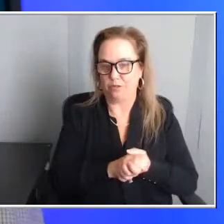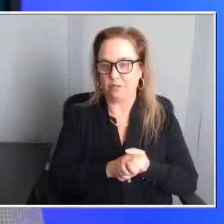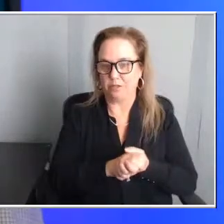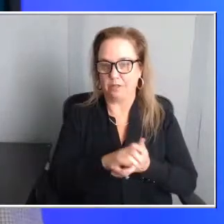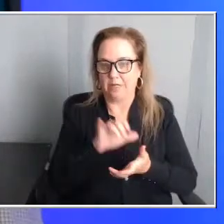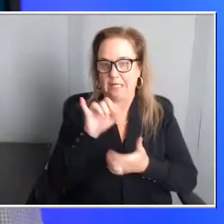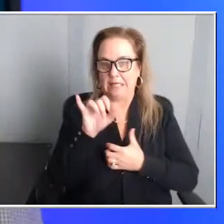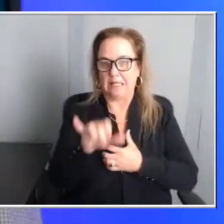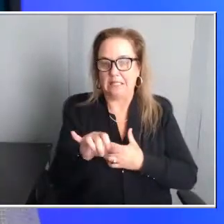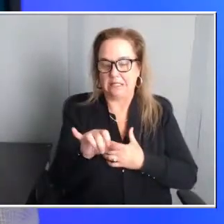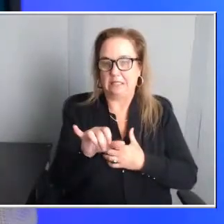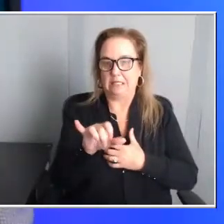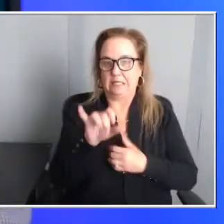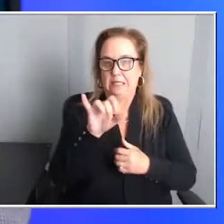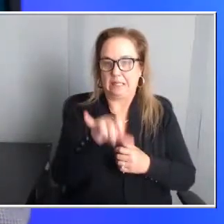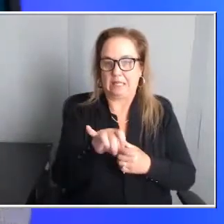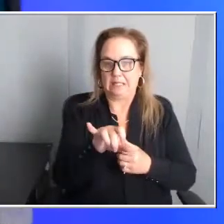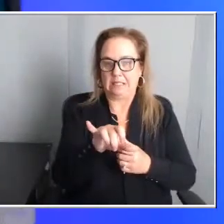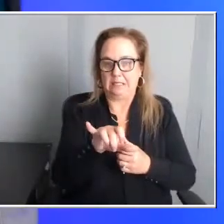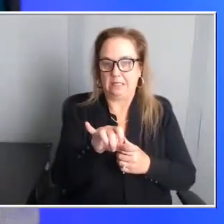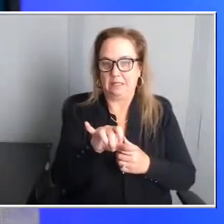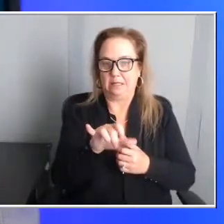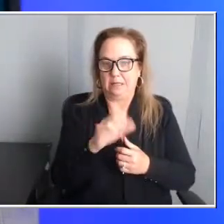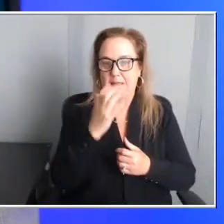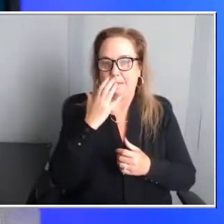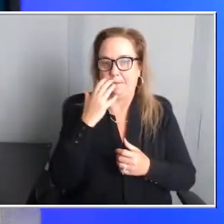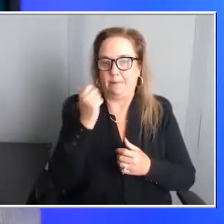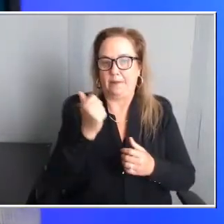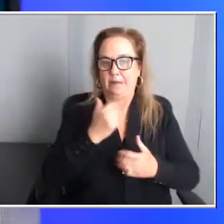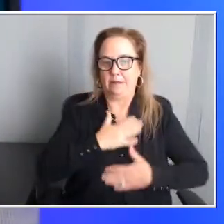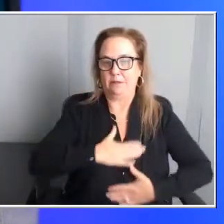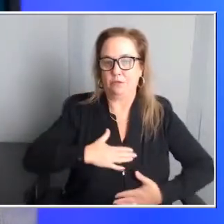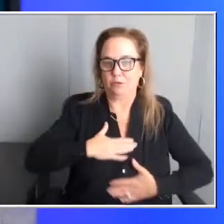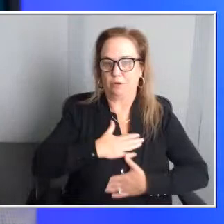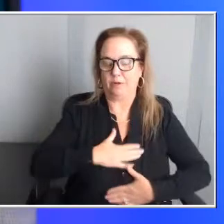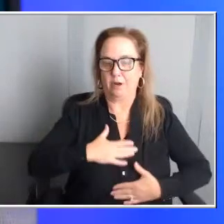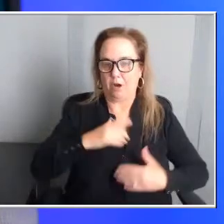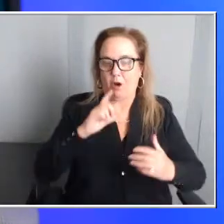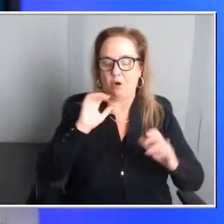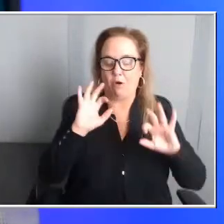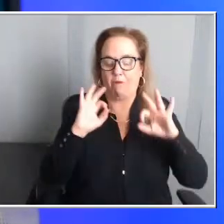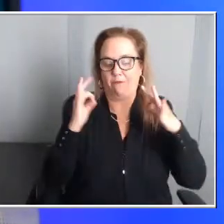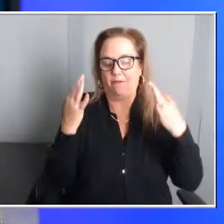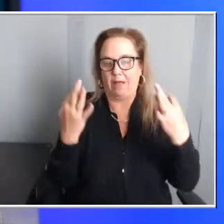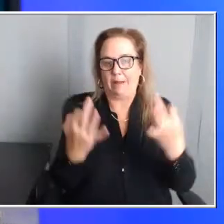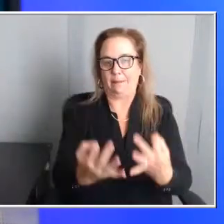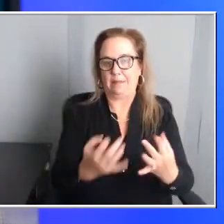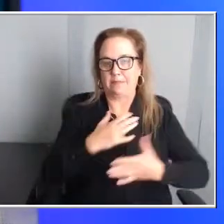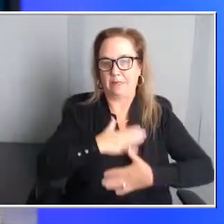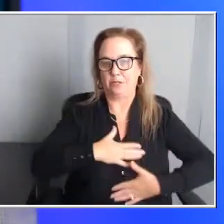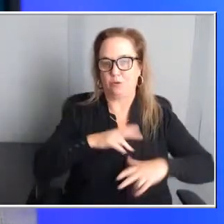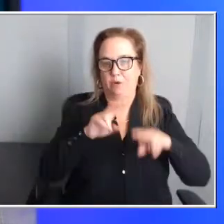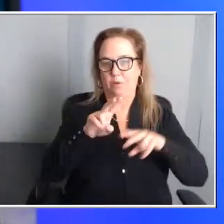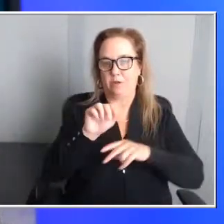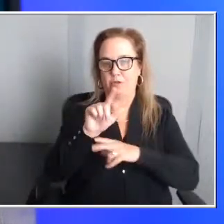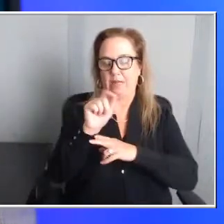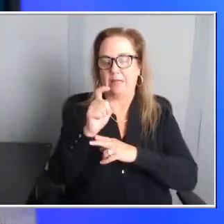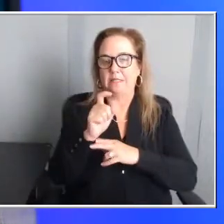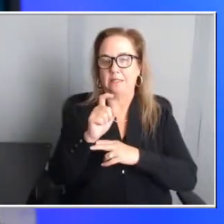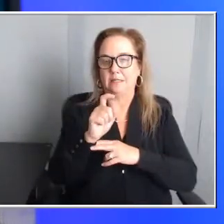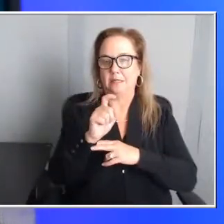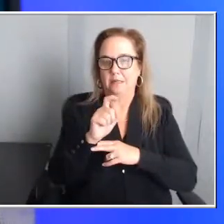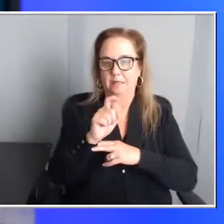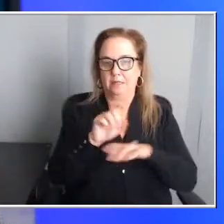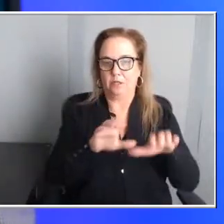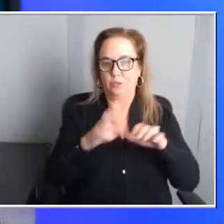been, like I said, for us, our whole family, it's been a joy watching Alex get to do